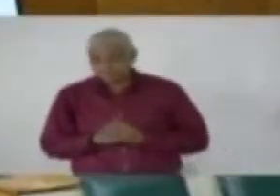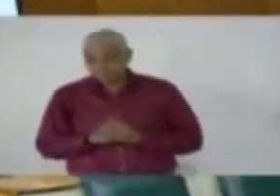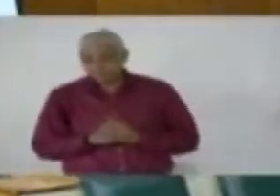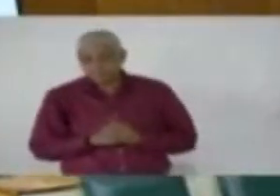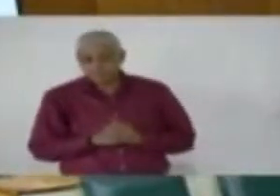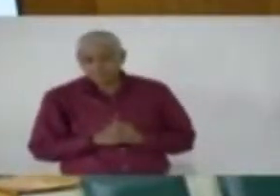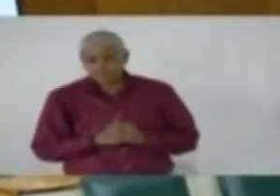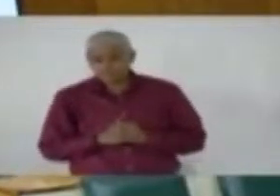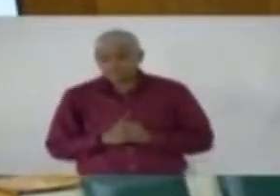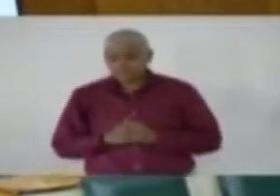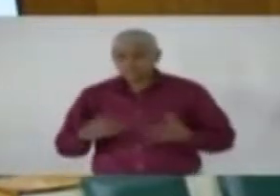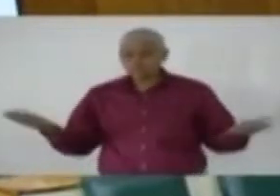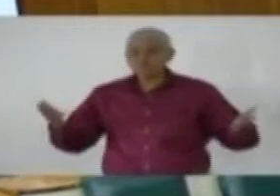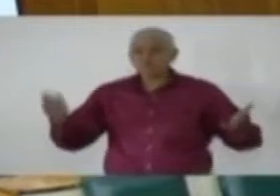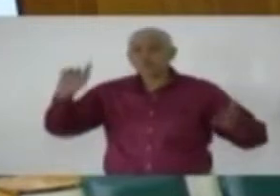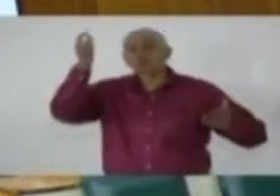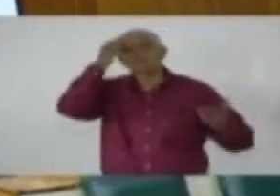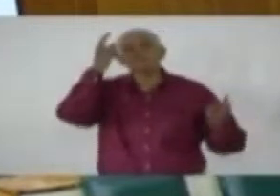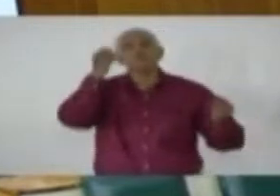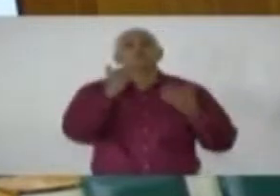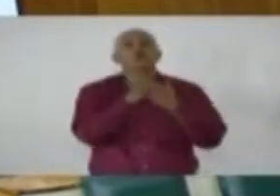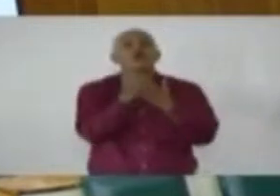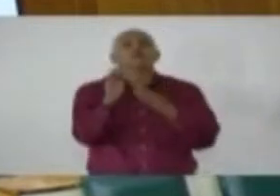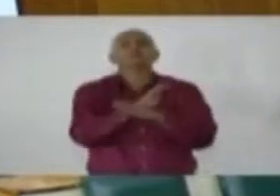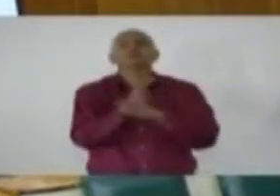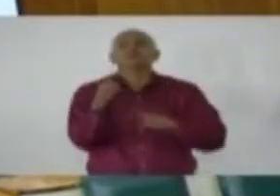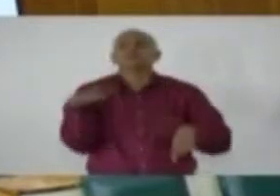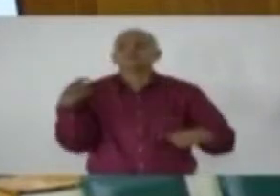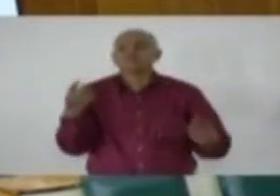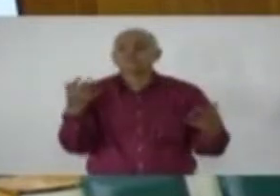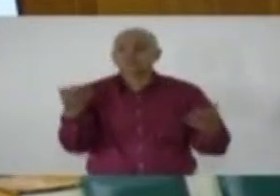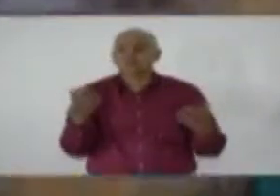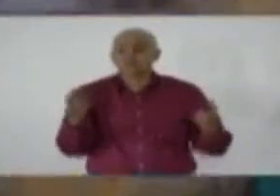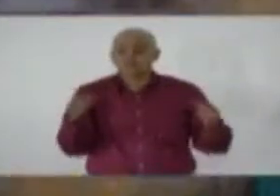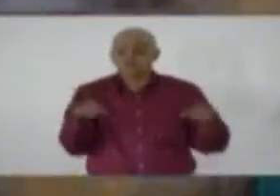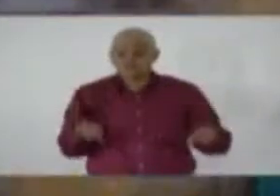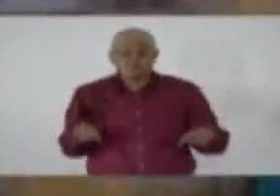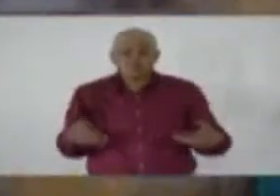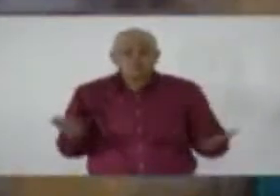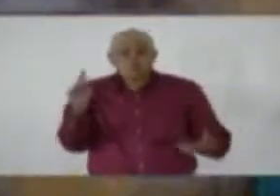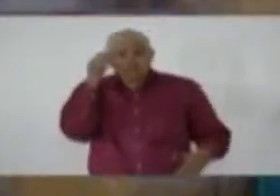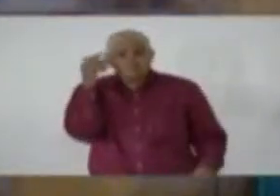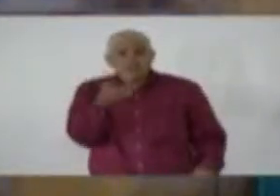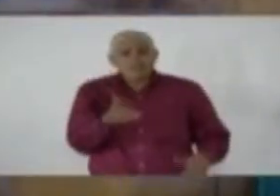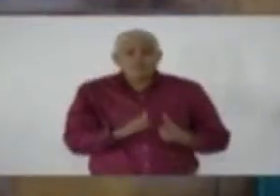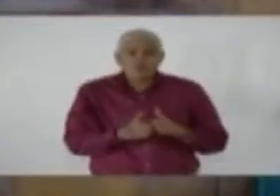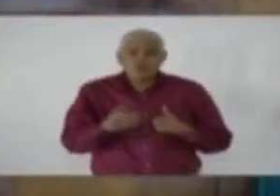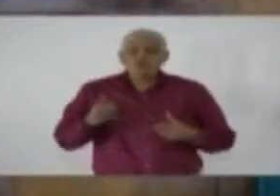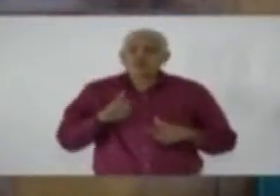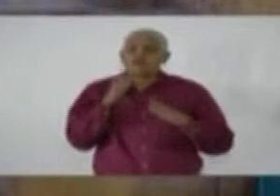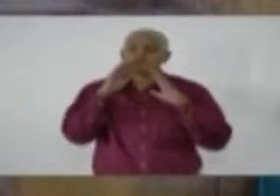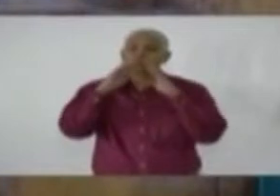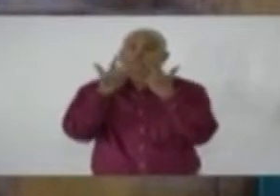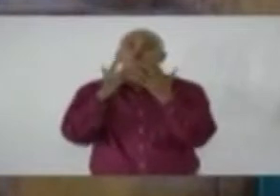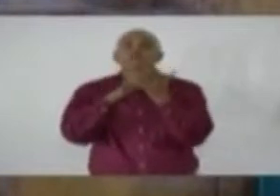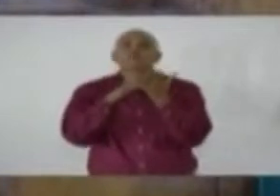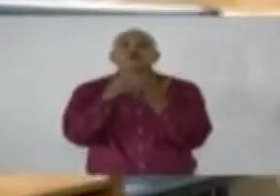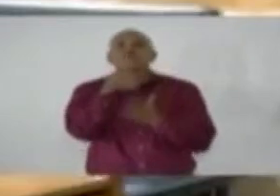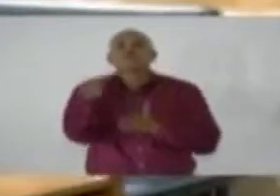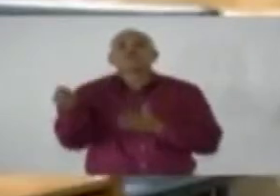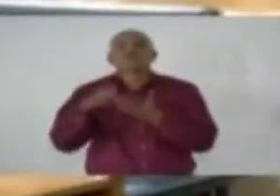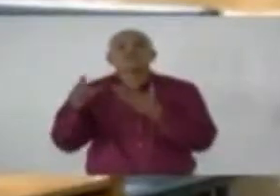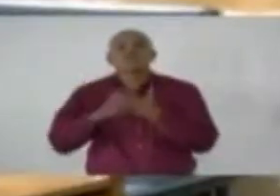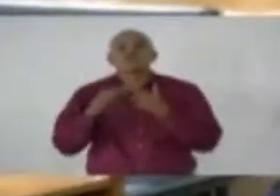So what is the government doing to help businesses, since I want them to do this? Well, we have a World Bank funded program